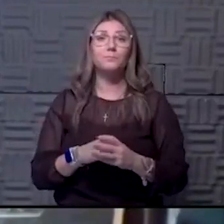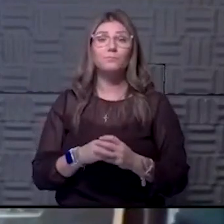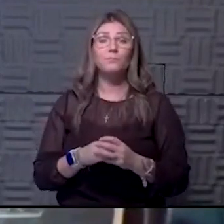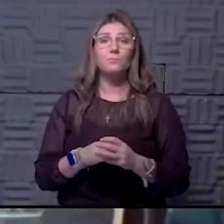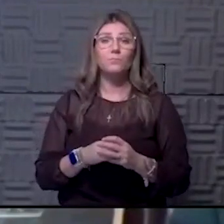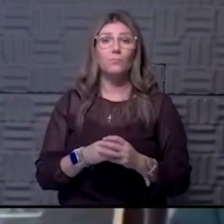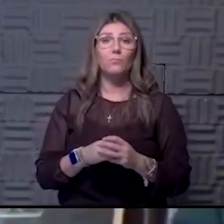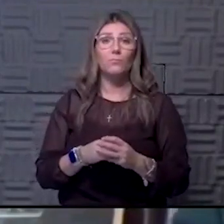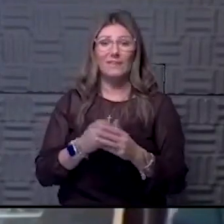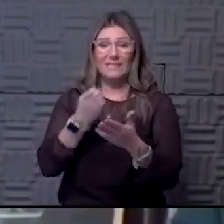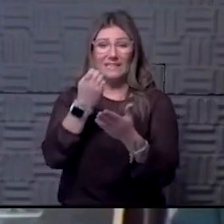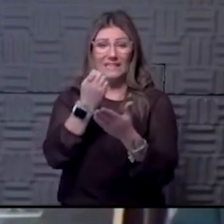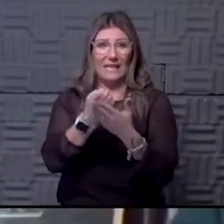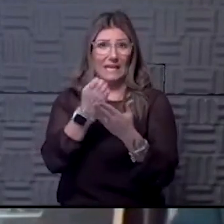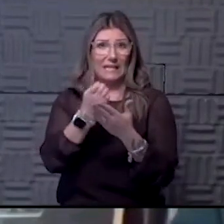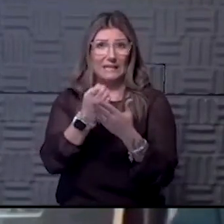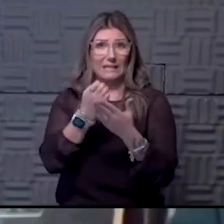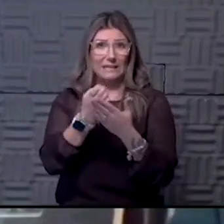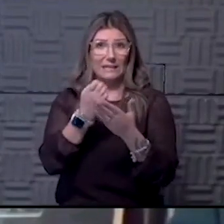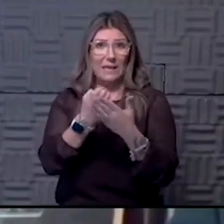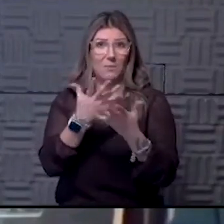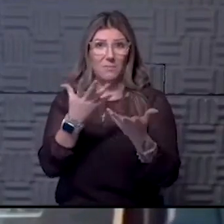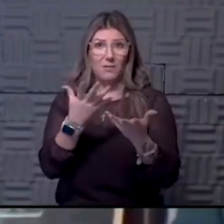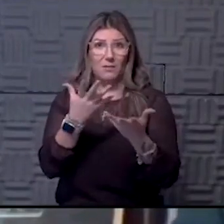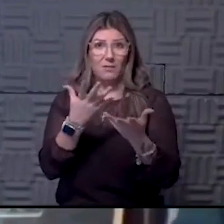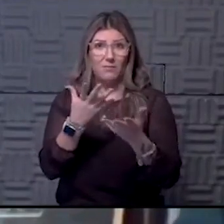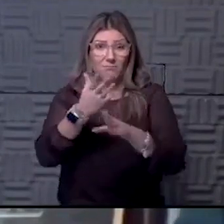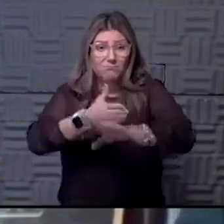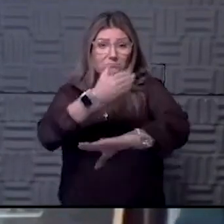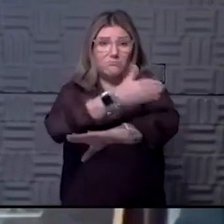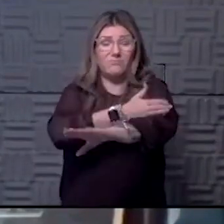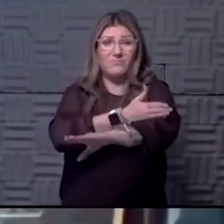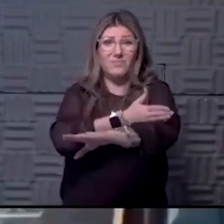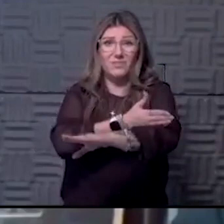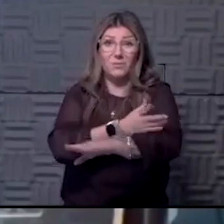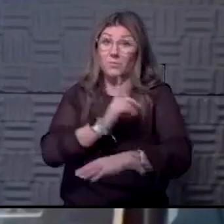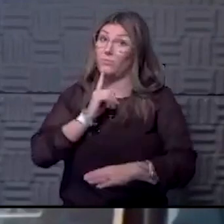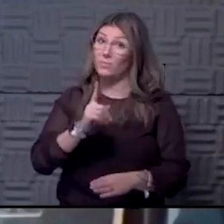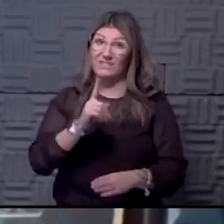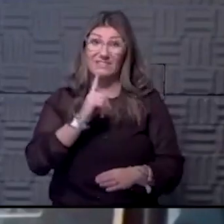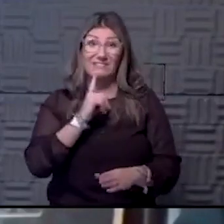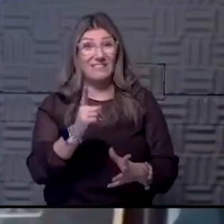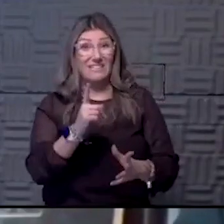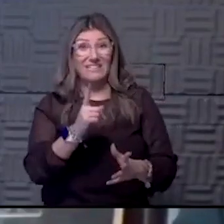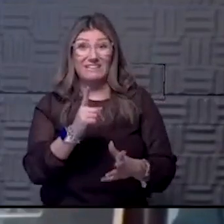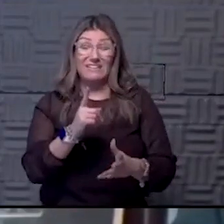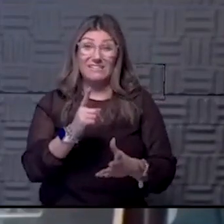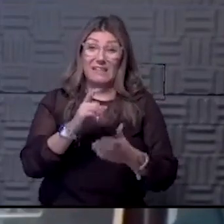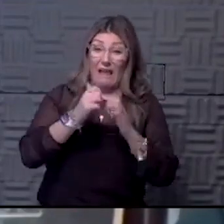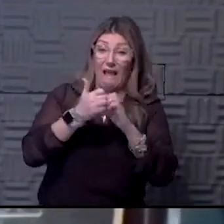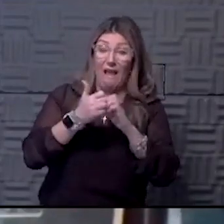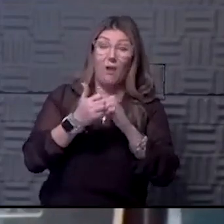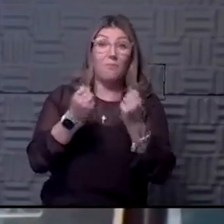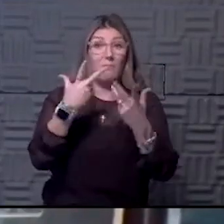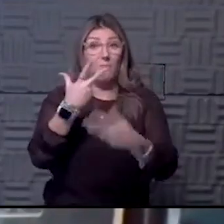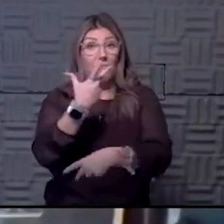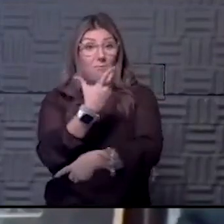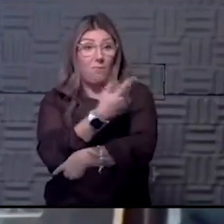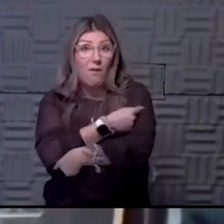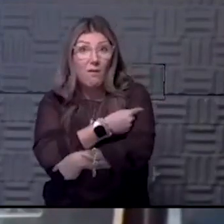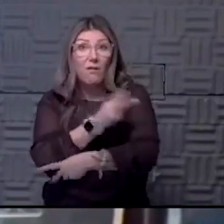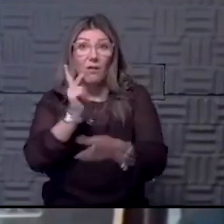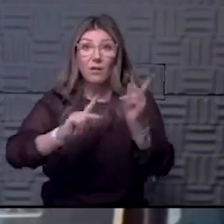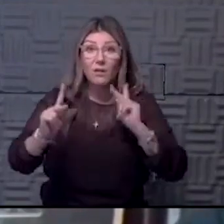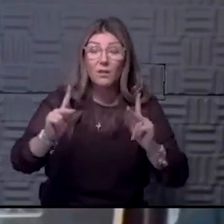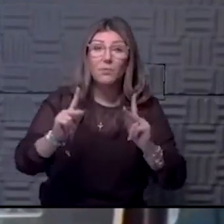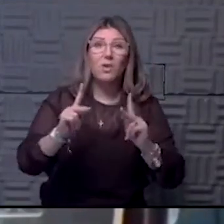the economic well-being of our country is determined by how many people get vaccinated and how quickly we can slow and